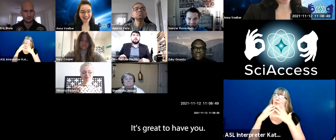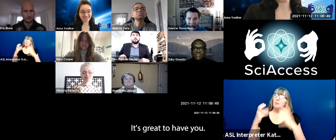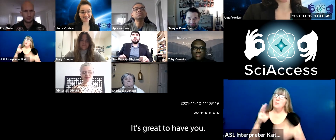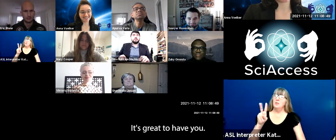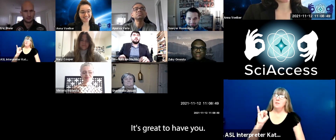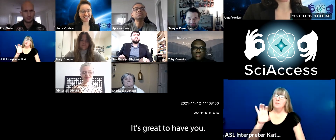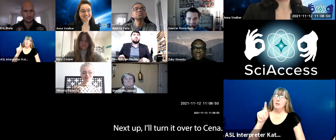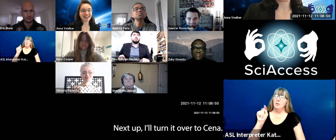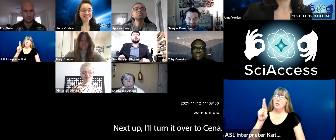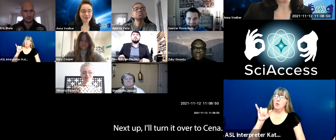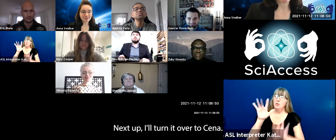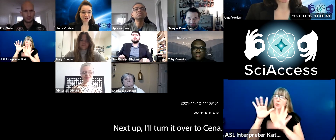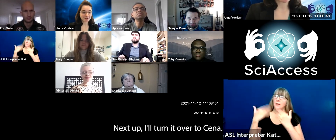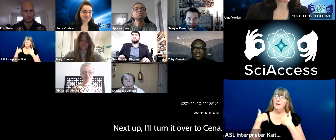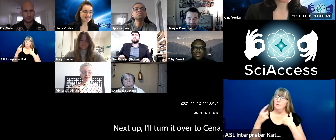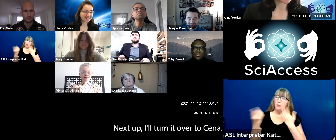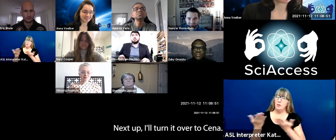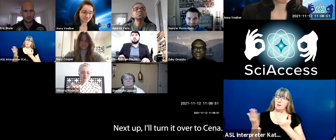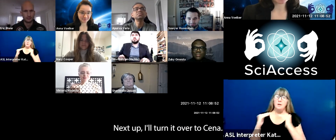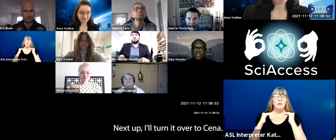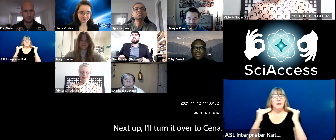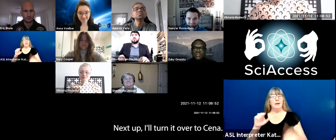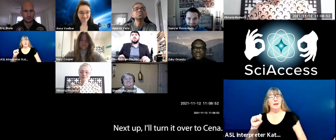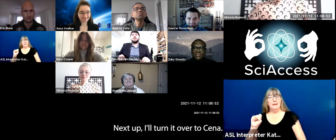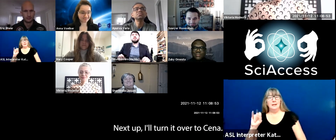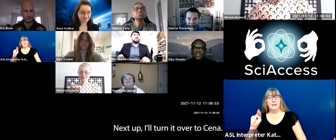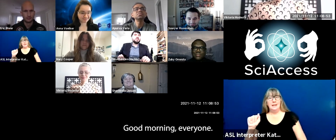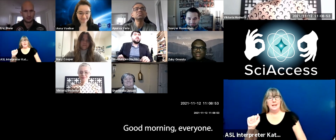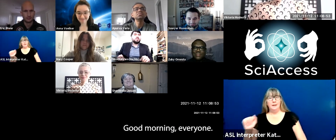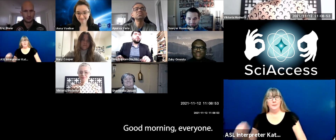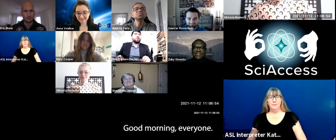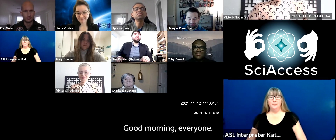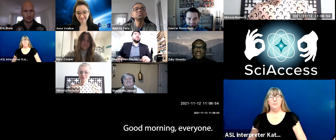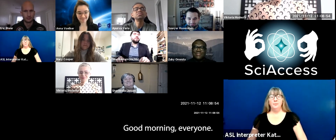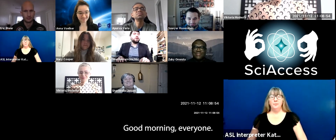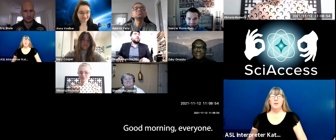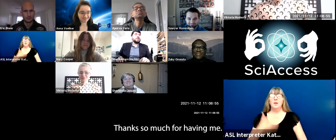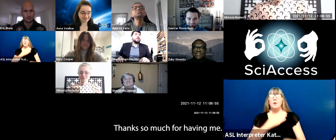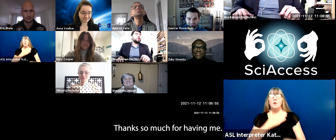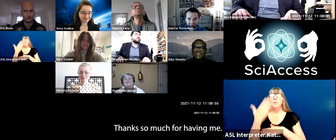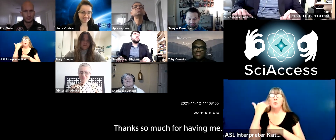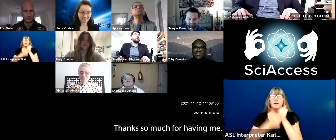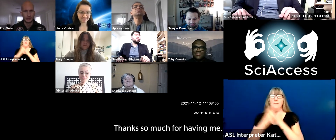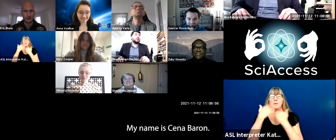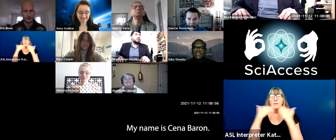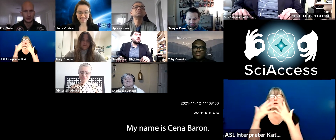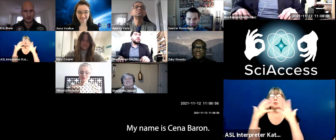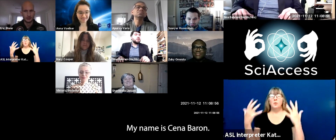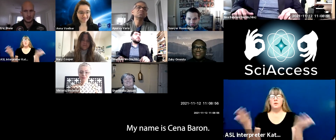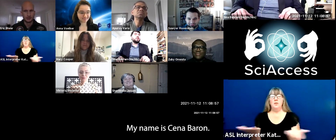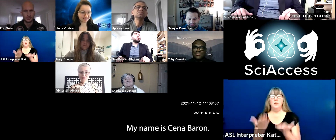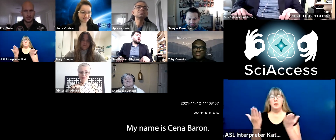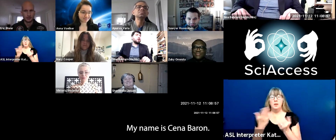great to have you. Next up, I'll turn it over to Sina. Good morning, everyone. Thanks so much for having me. My name